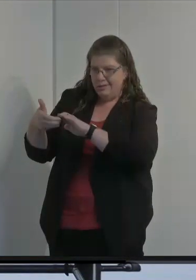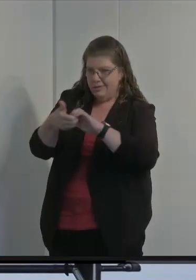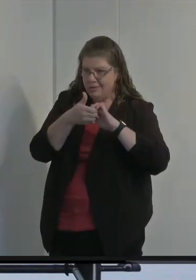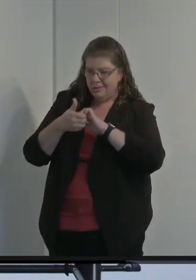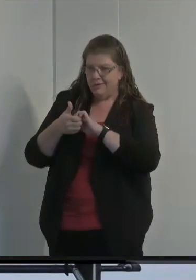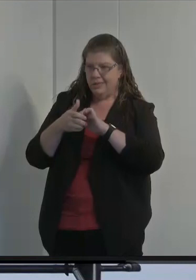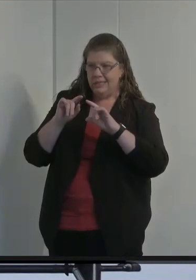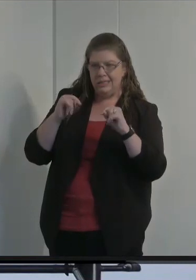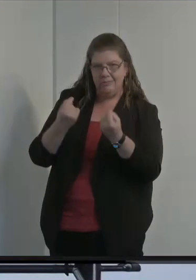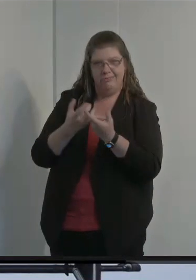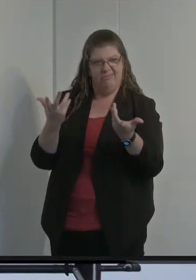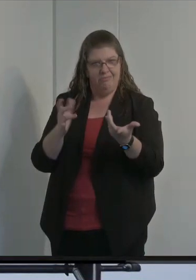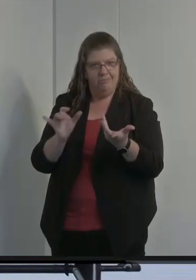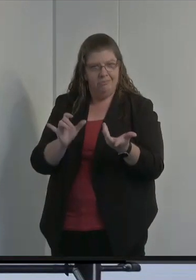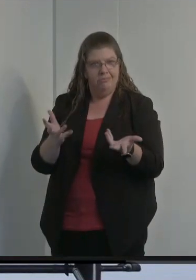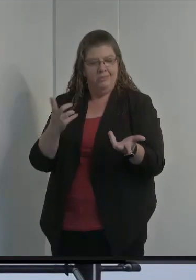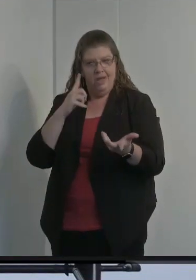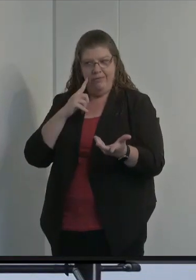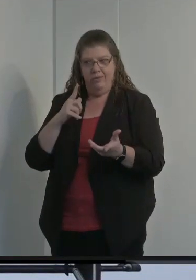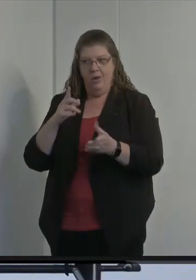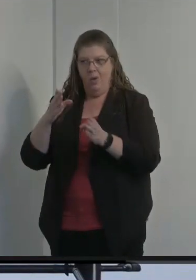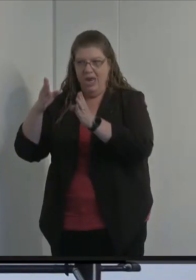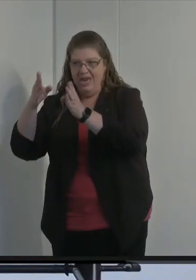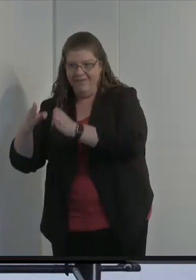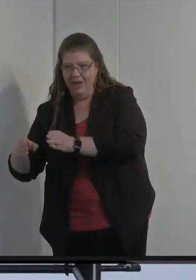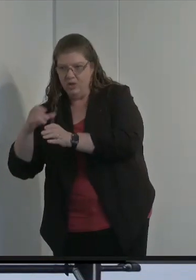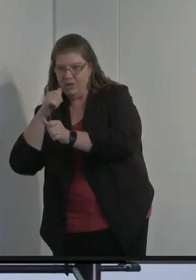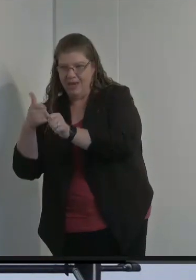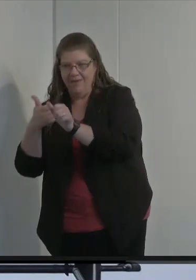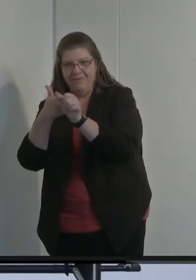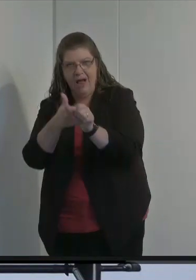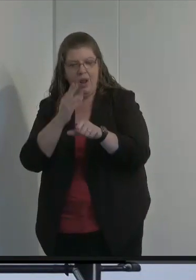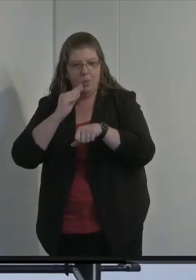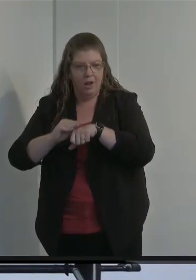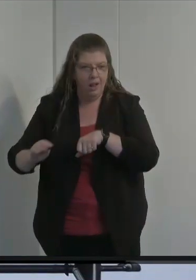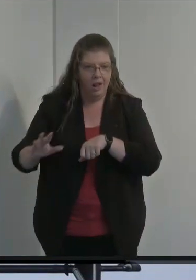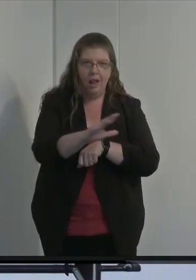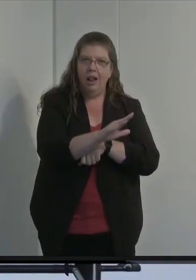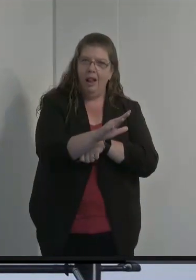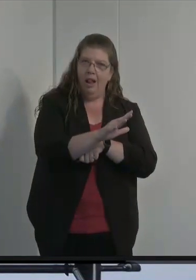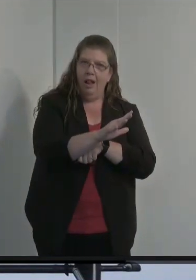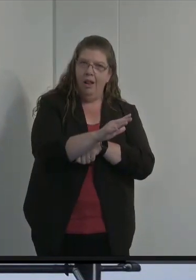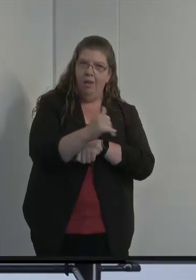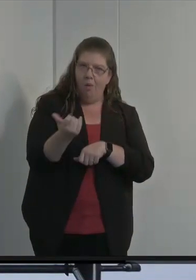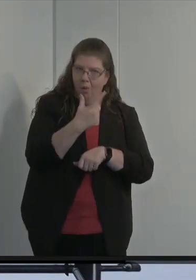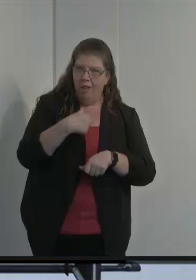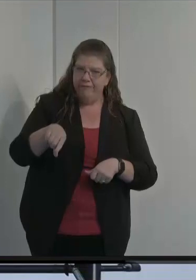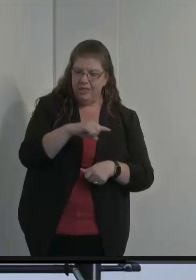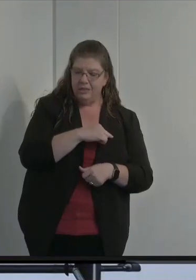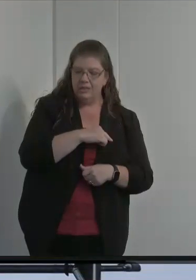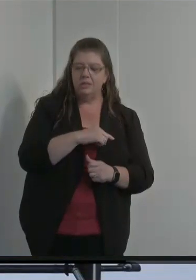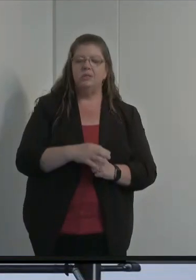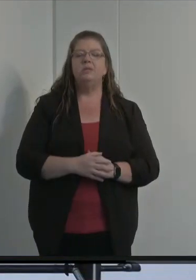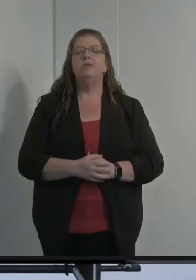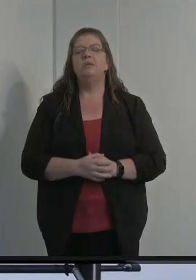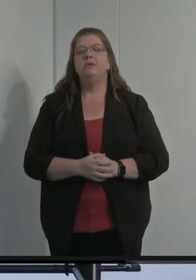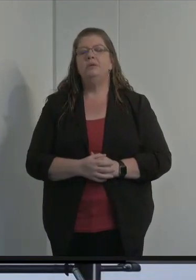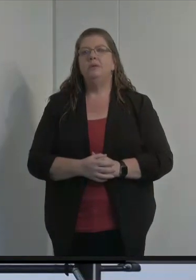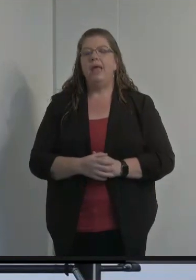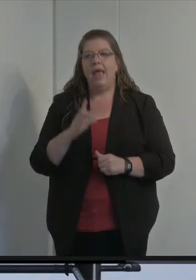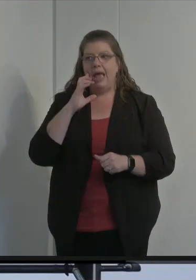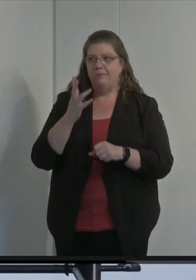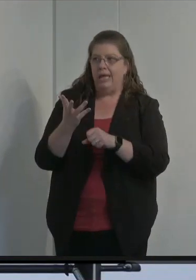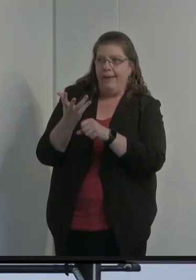the consequences of our individual actions have a cumulative serious effect on all of us, and